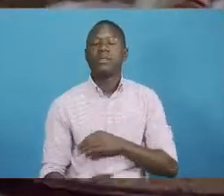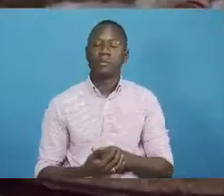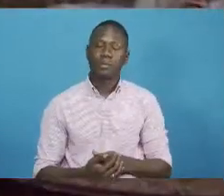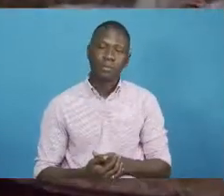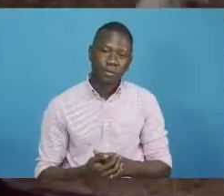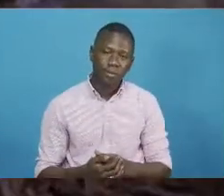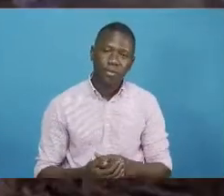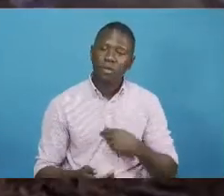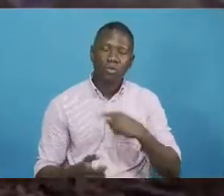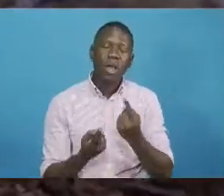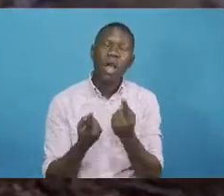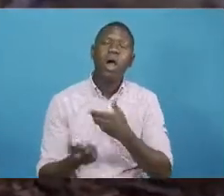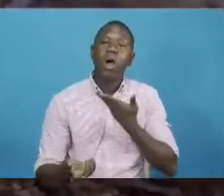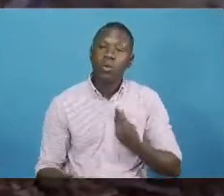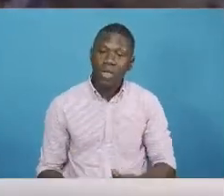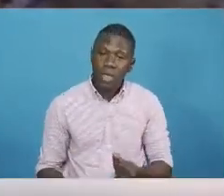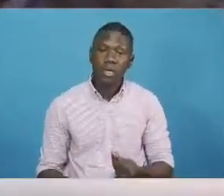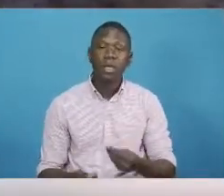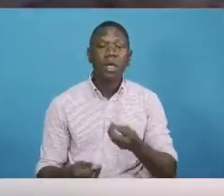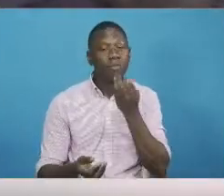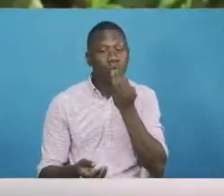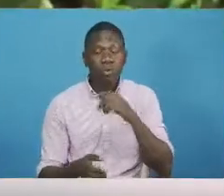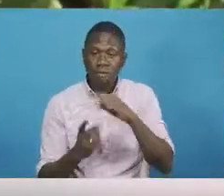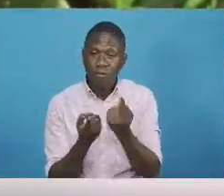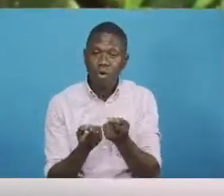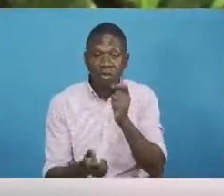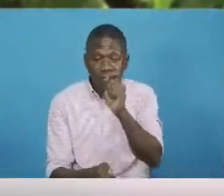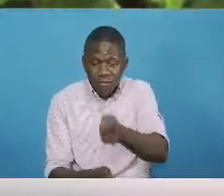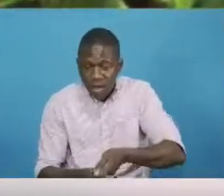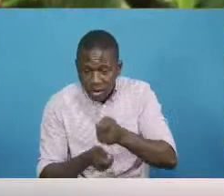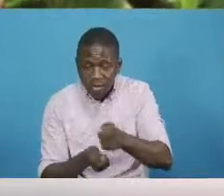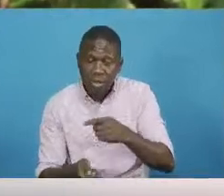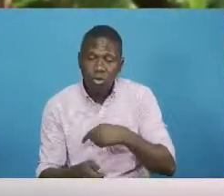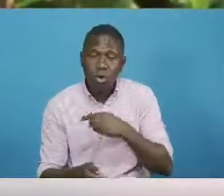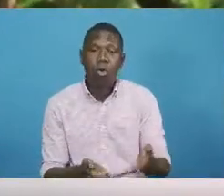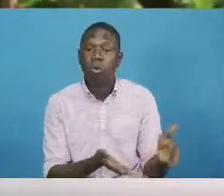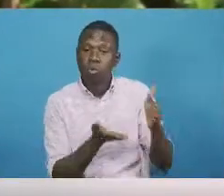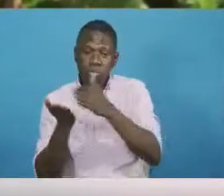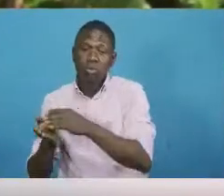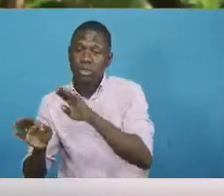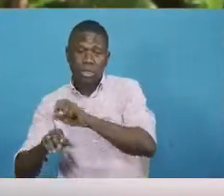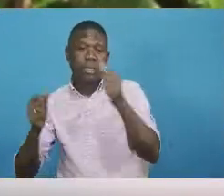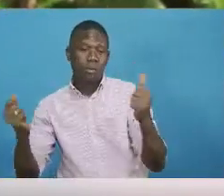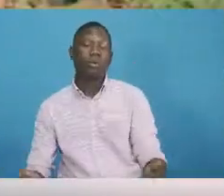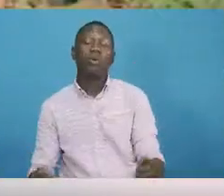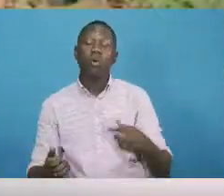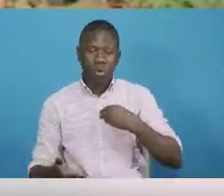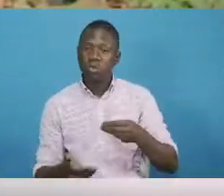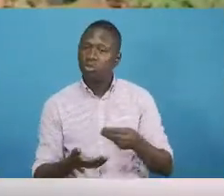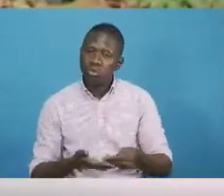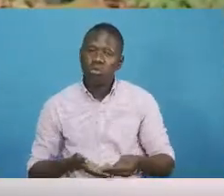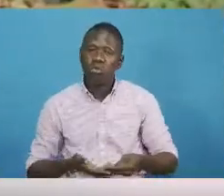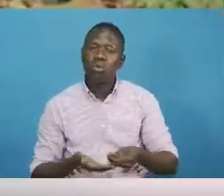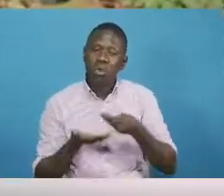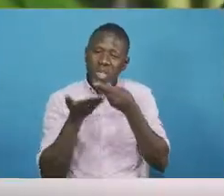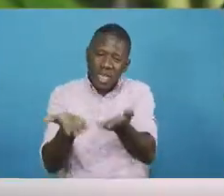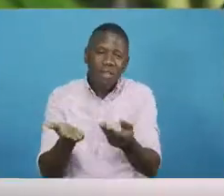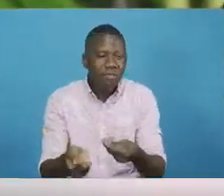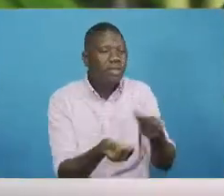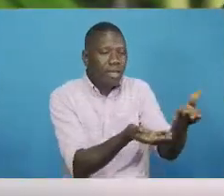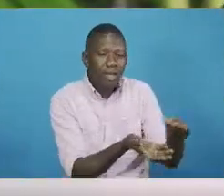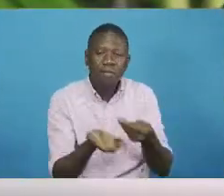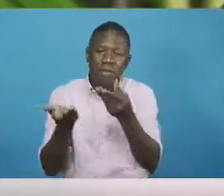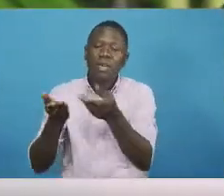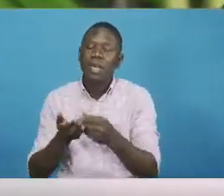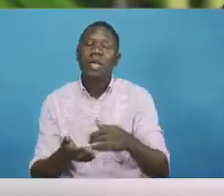get the food from farms to the table, but also all the processes and infrastructure involved in feeding a population and the negative externalities